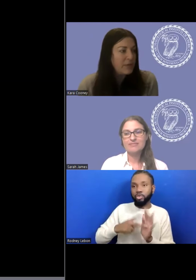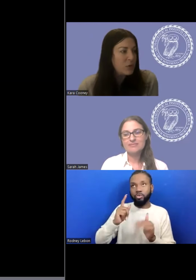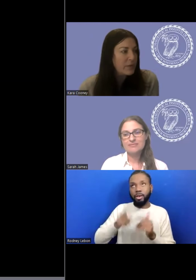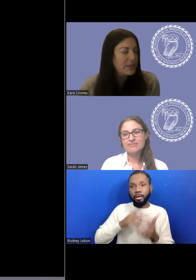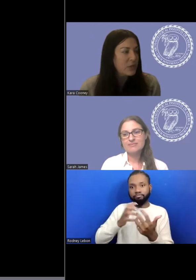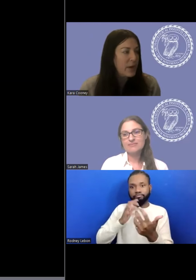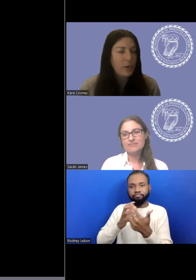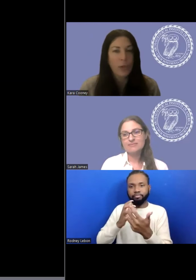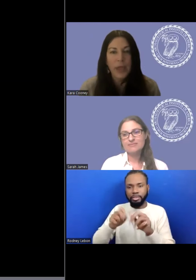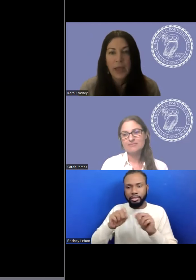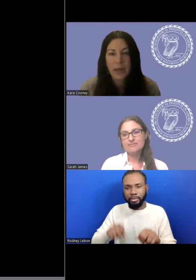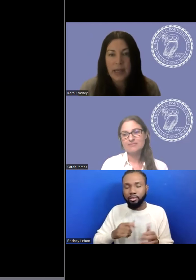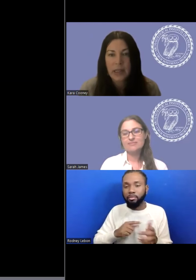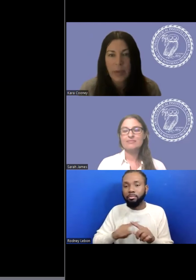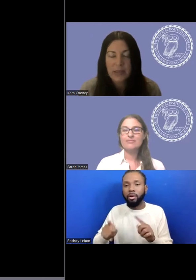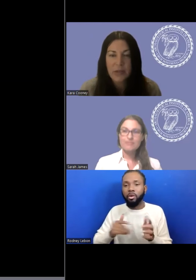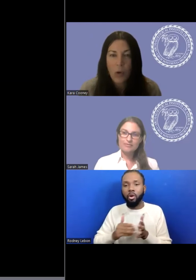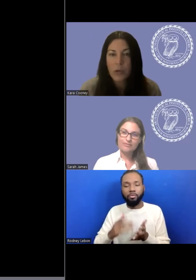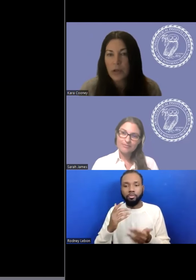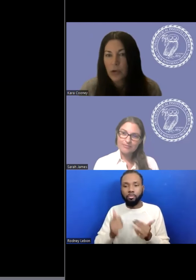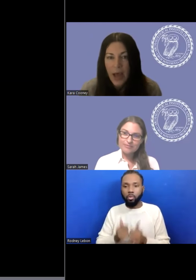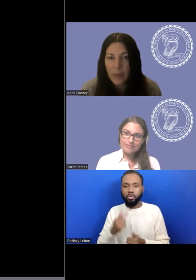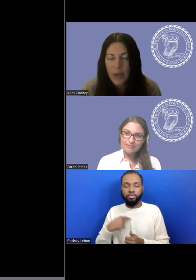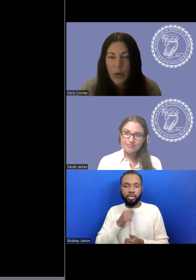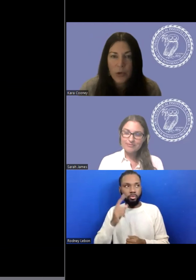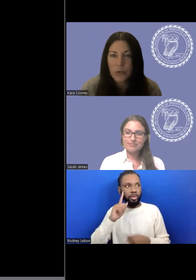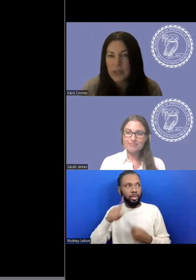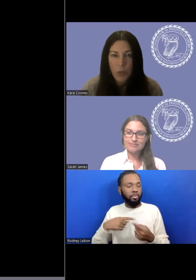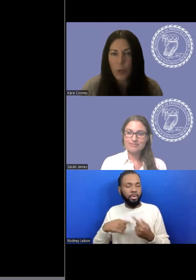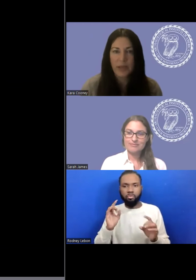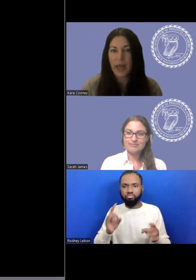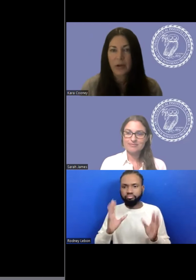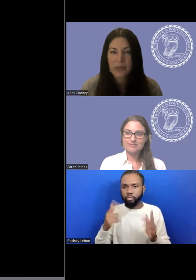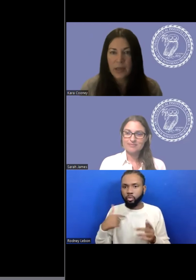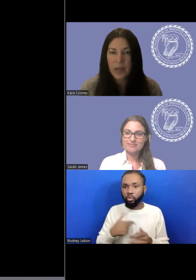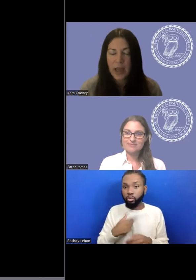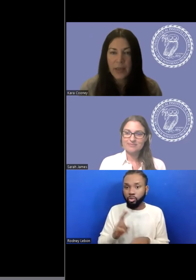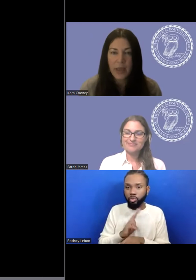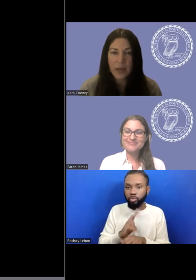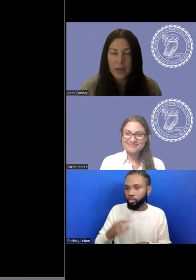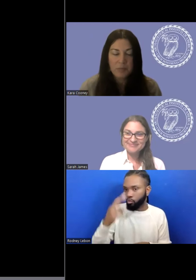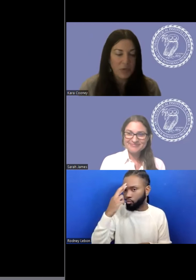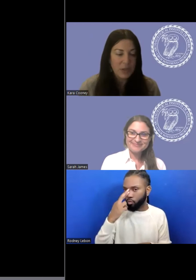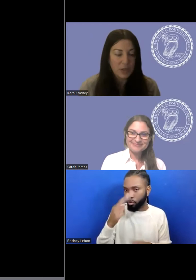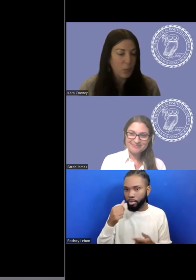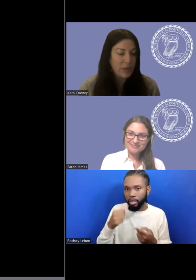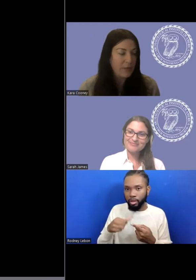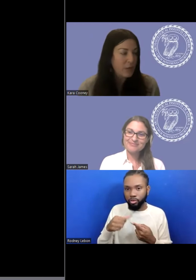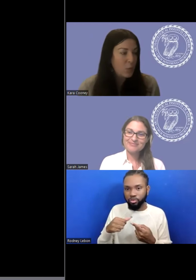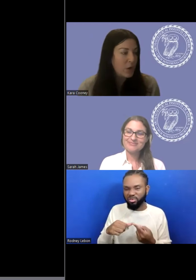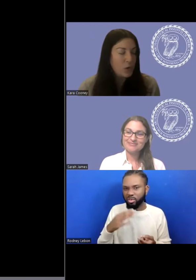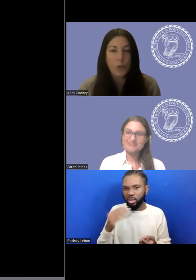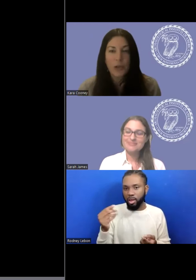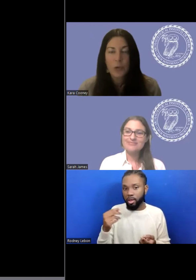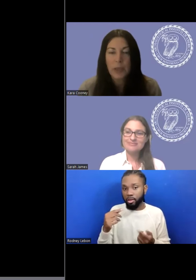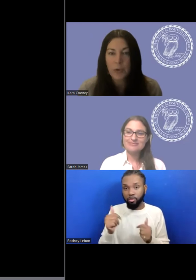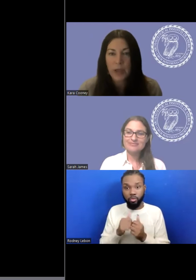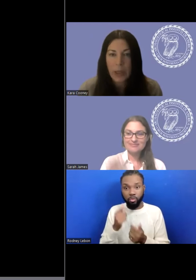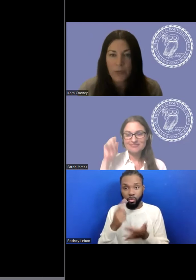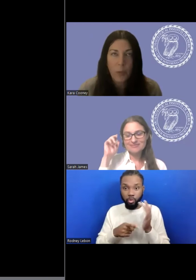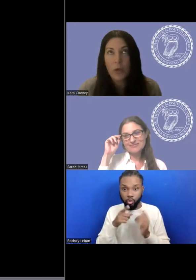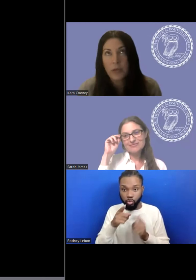many of us don't even sit around and think on a daily basis, holy crap, we're using Roman letters. And that given where you and